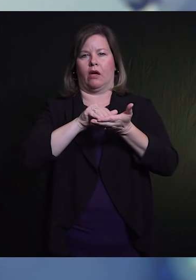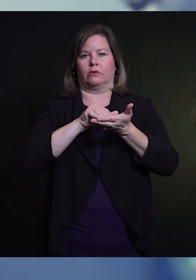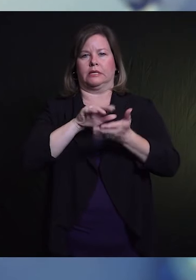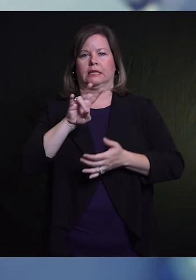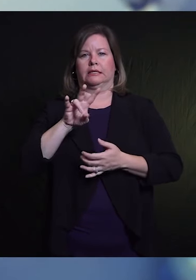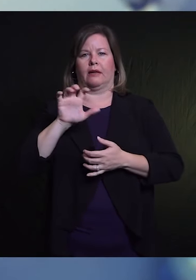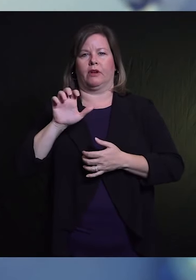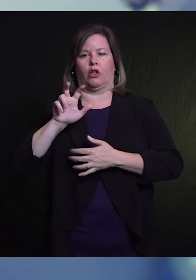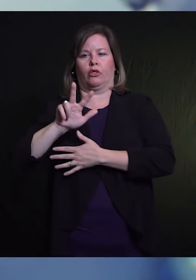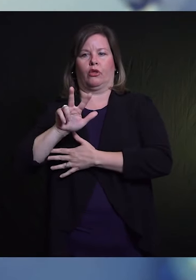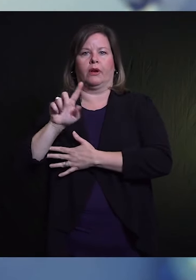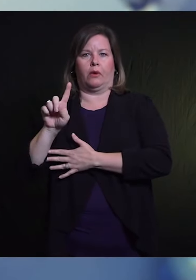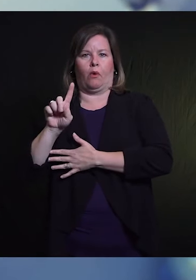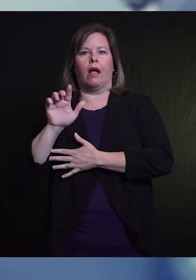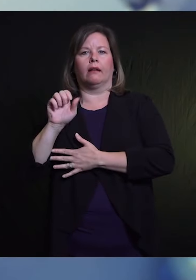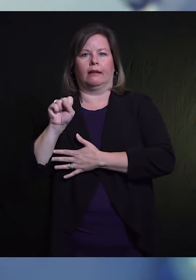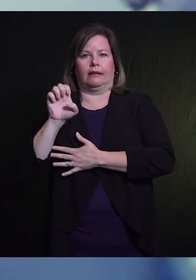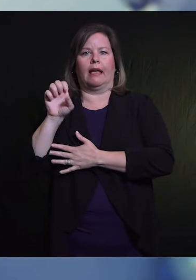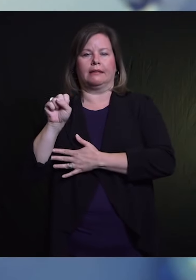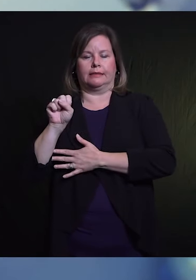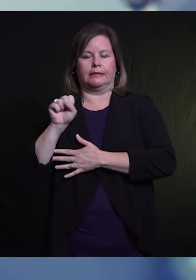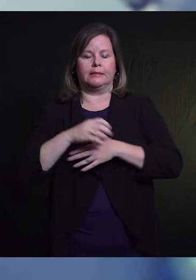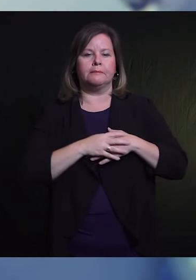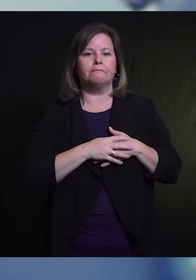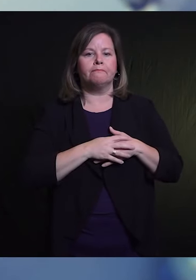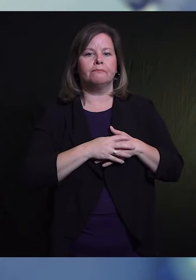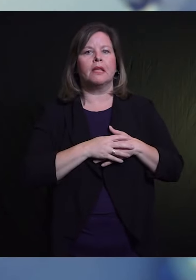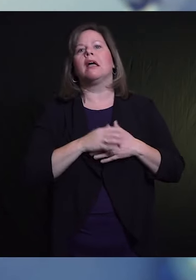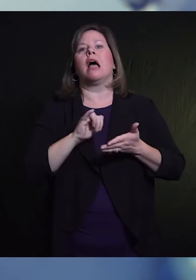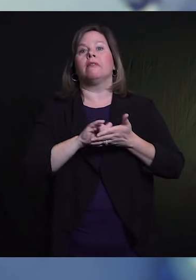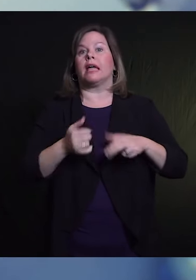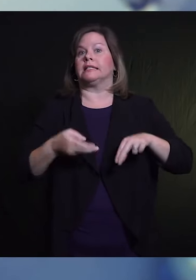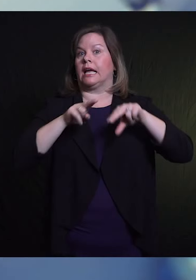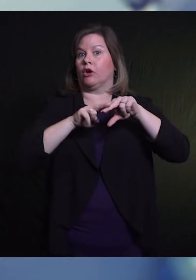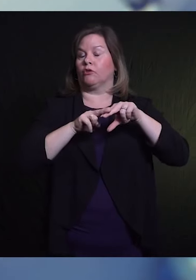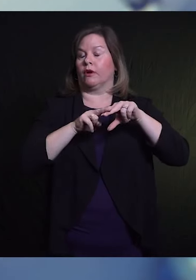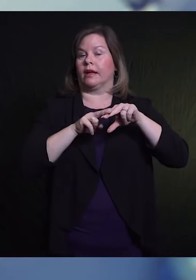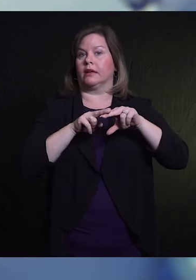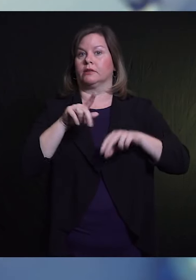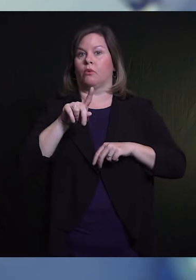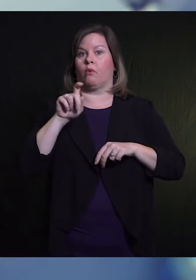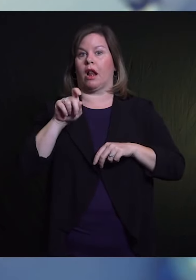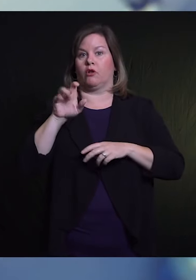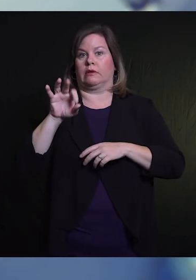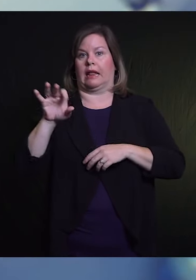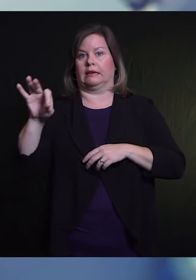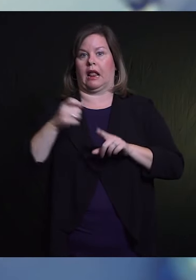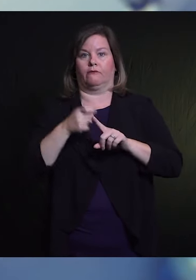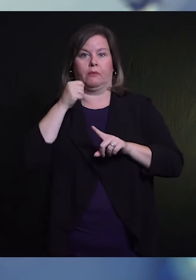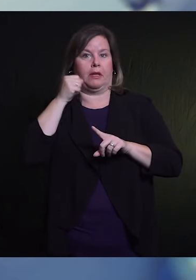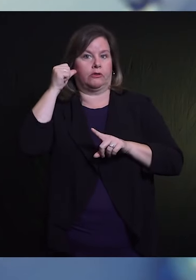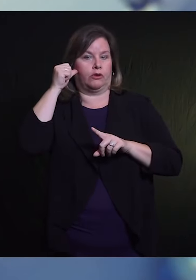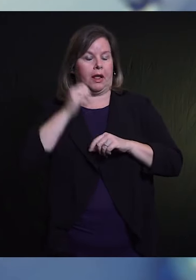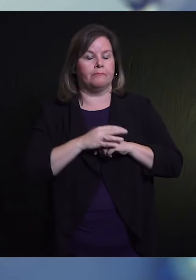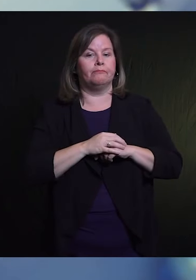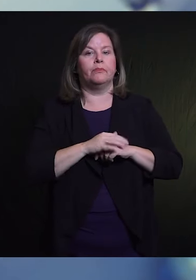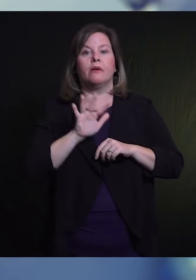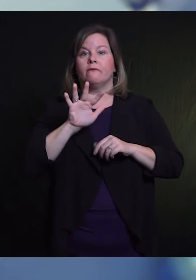57,731 positive cases of COVID-19 diagnosed. That's an increase of 199 over yesterday's number,